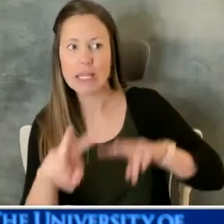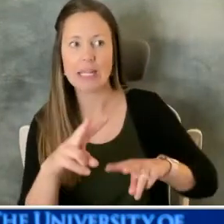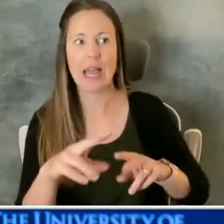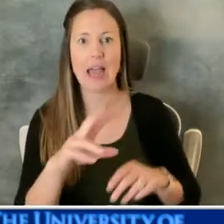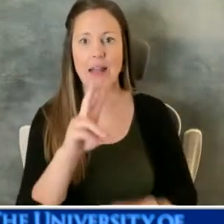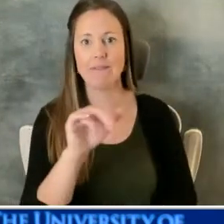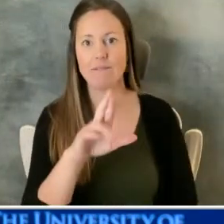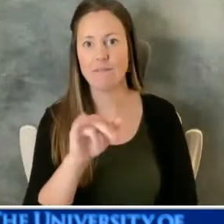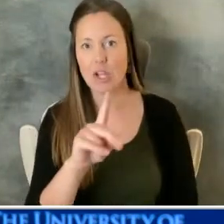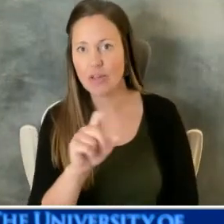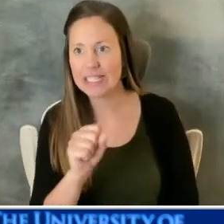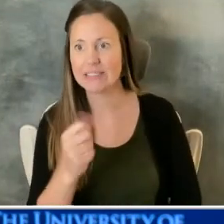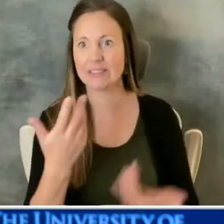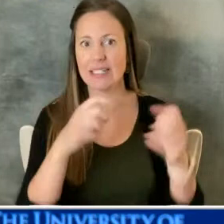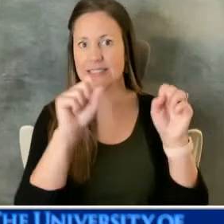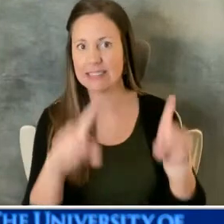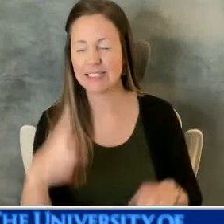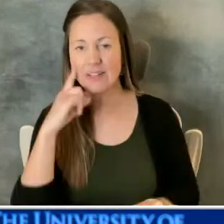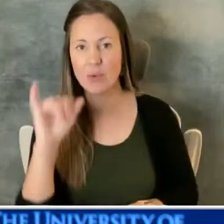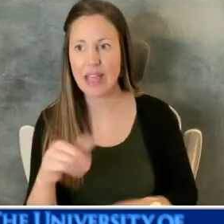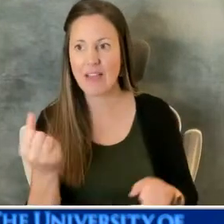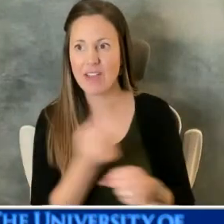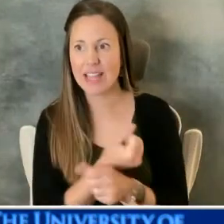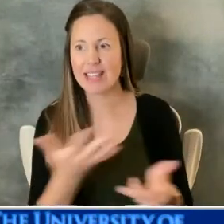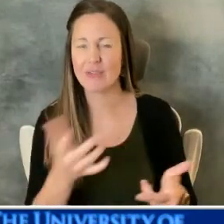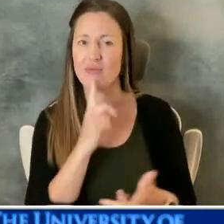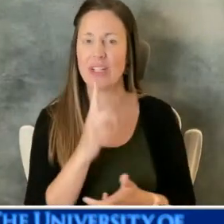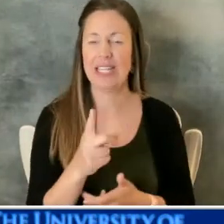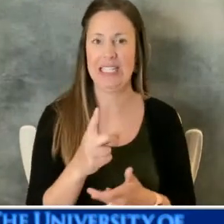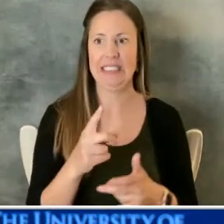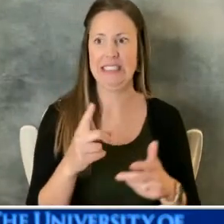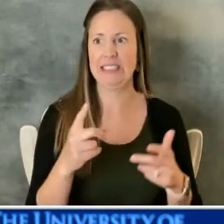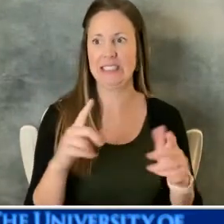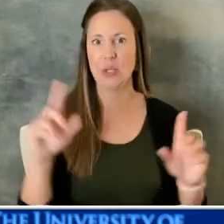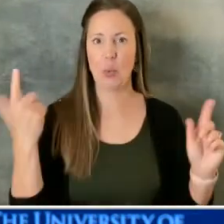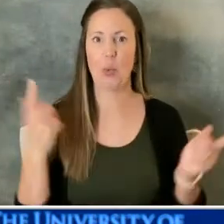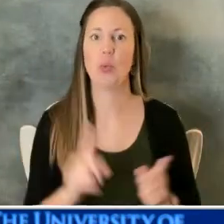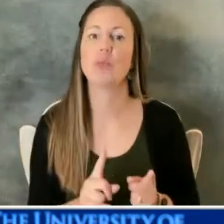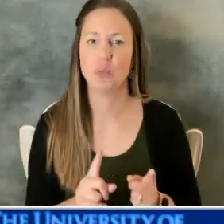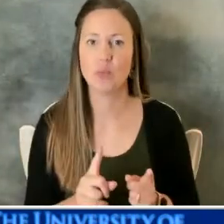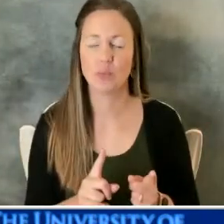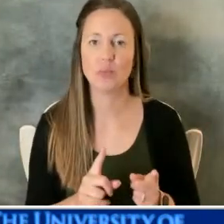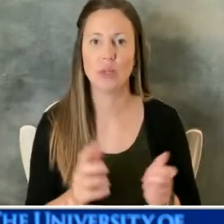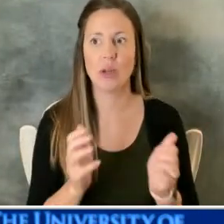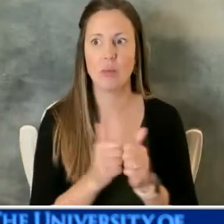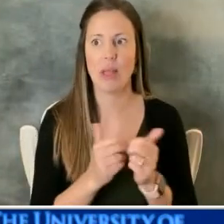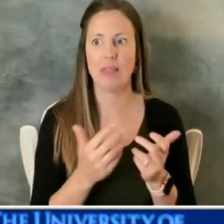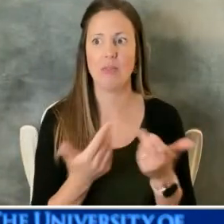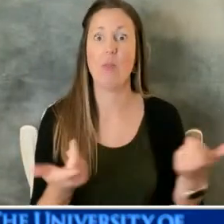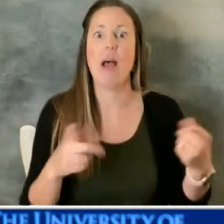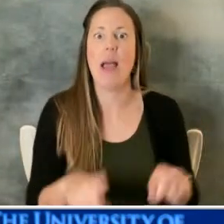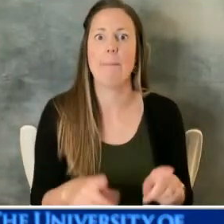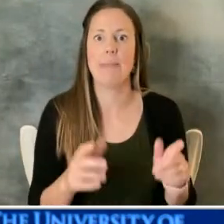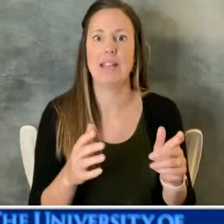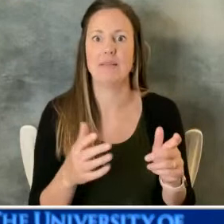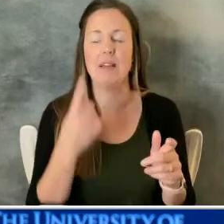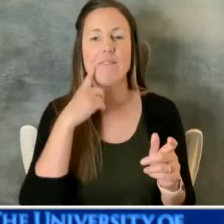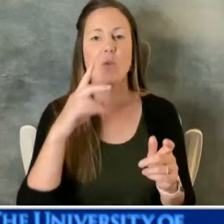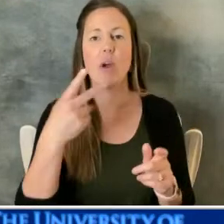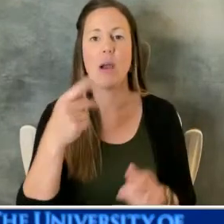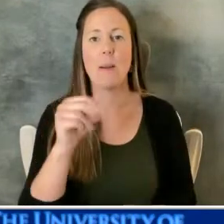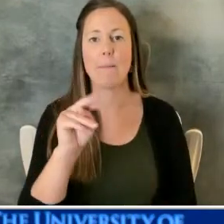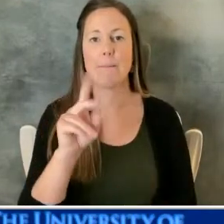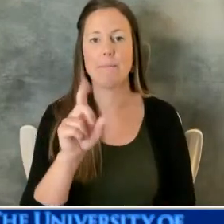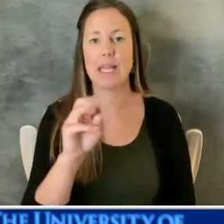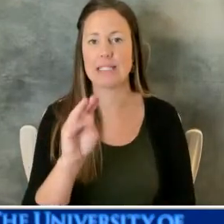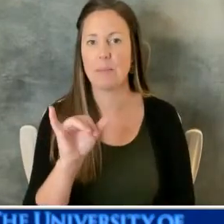we are doing for that is significantly reduced to where it was at the height of the pandemic. So that is not a surprise, but will